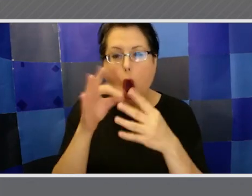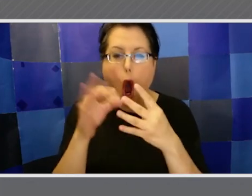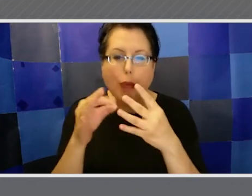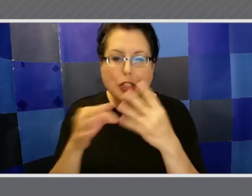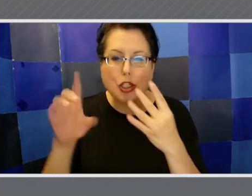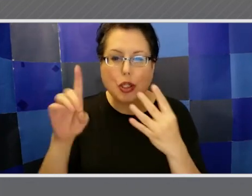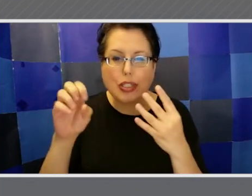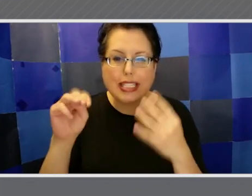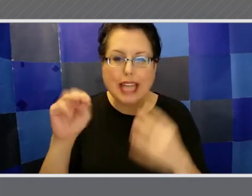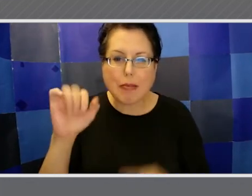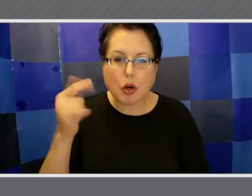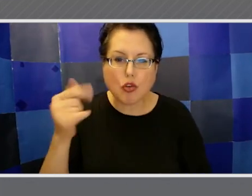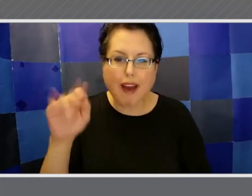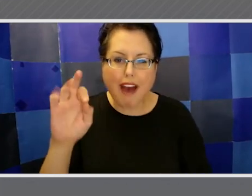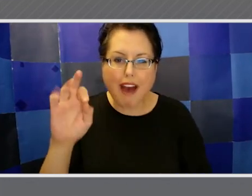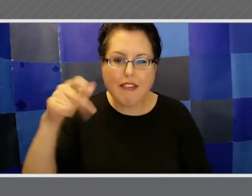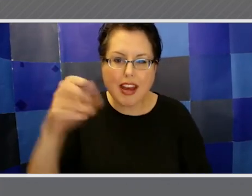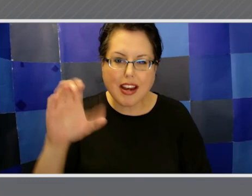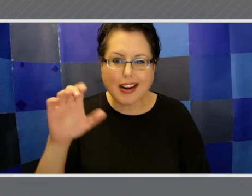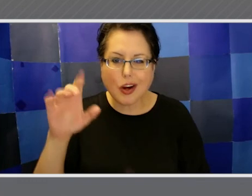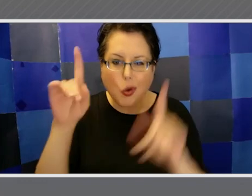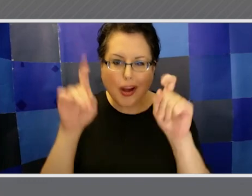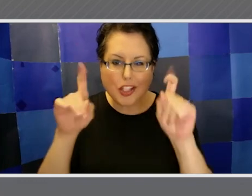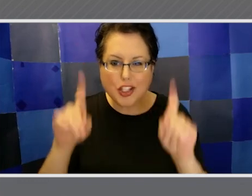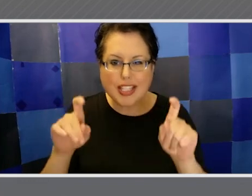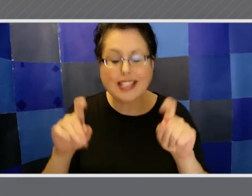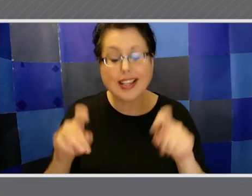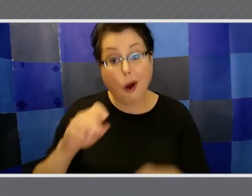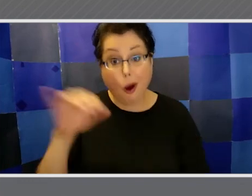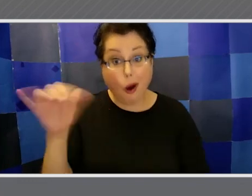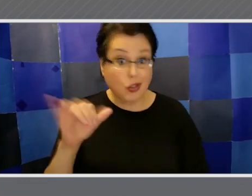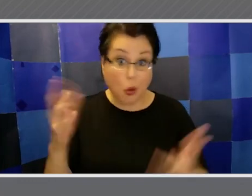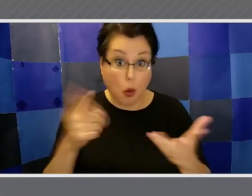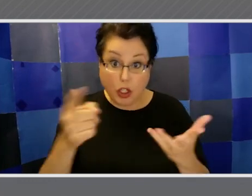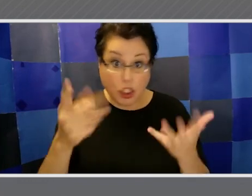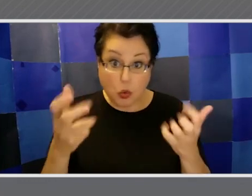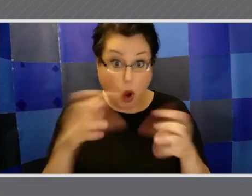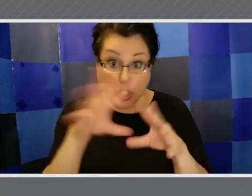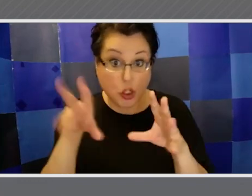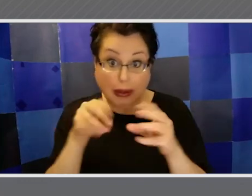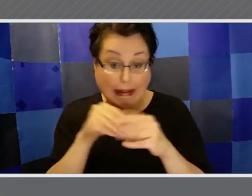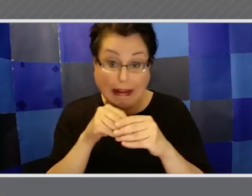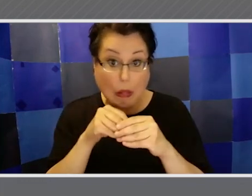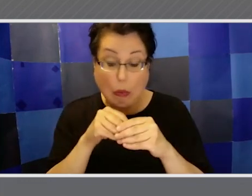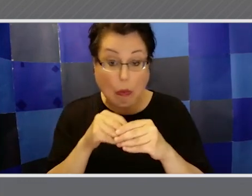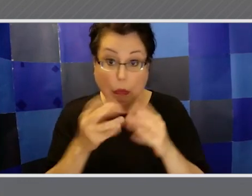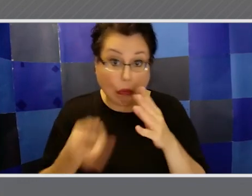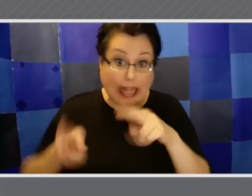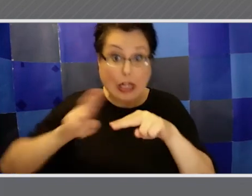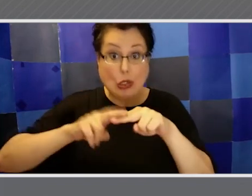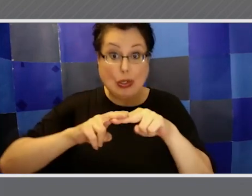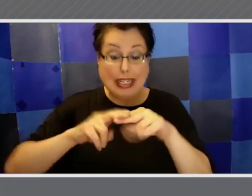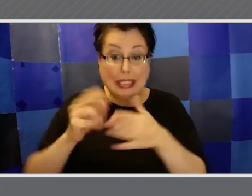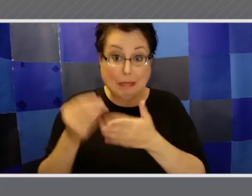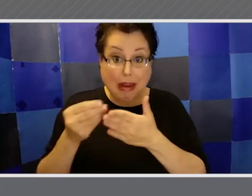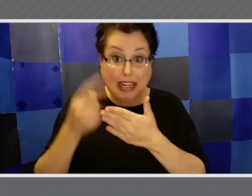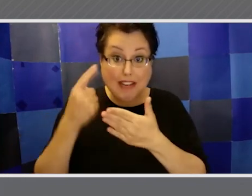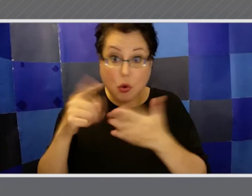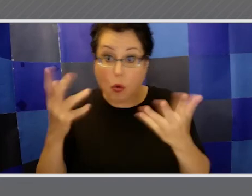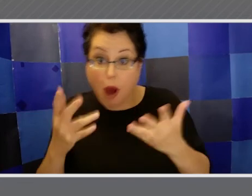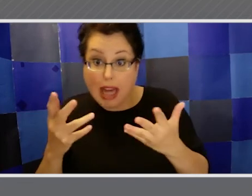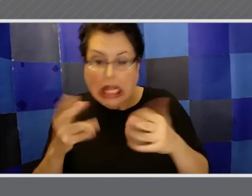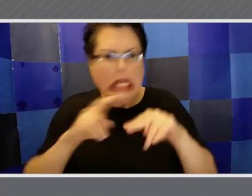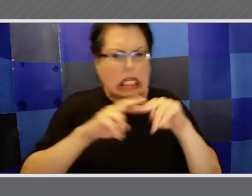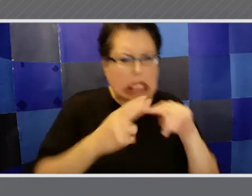And then it's just a general sense of, what are some things that you would want to increase revenue for? What are some things you would want to decrease revenue for?